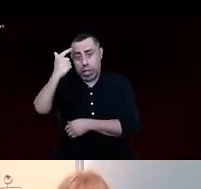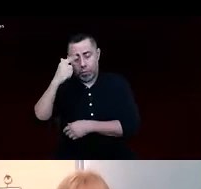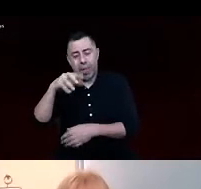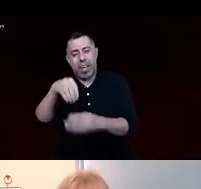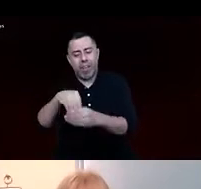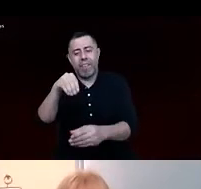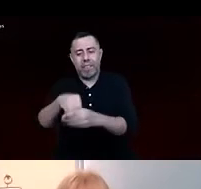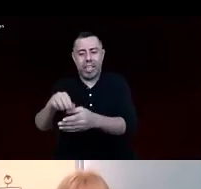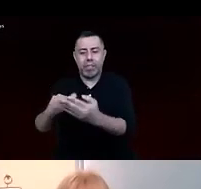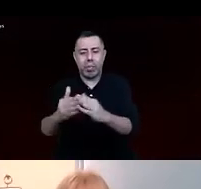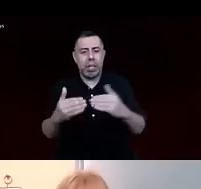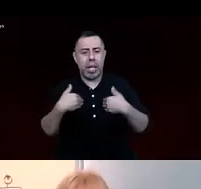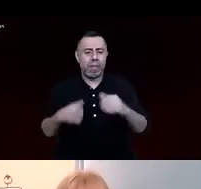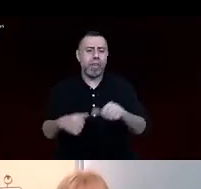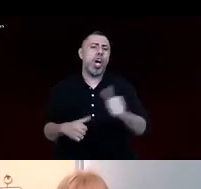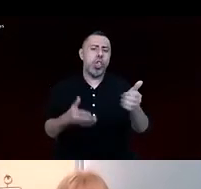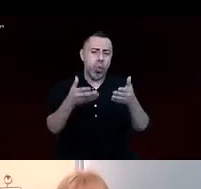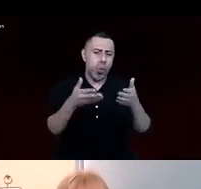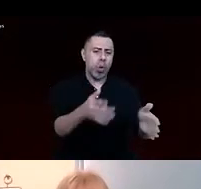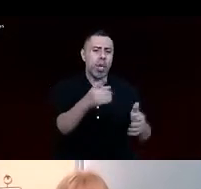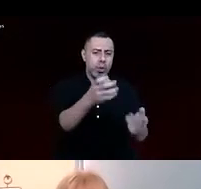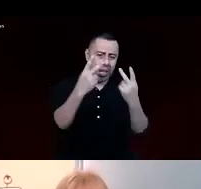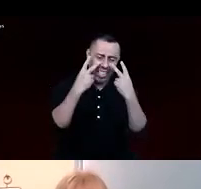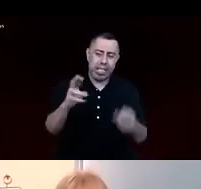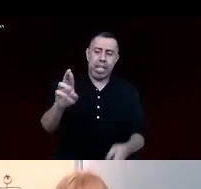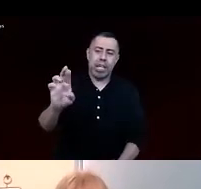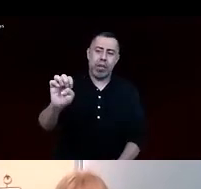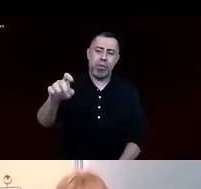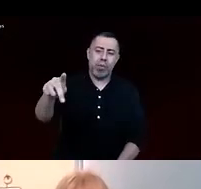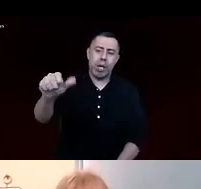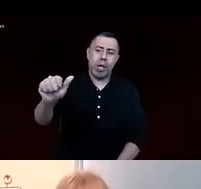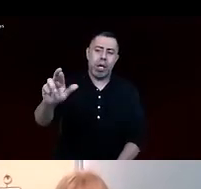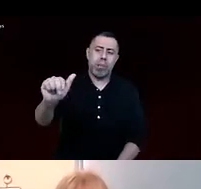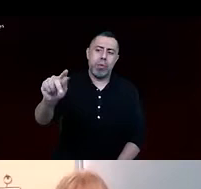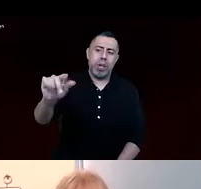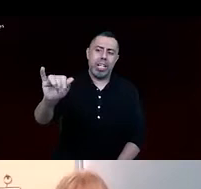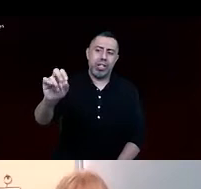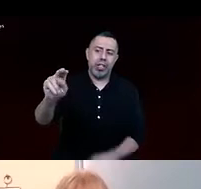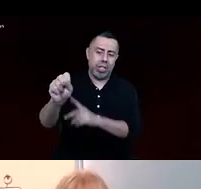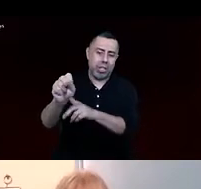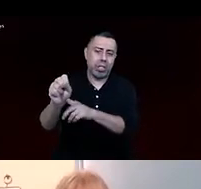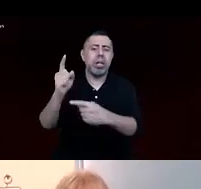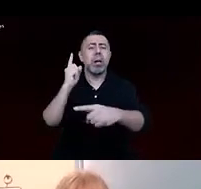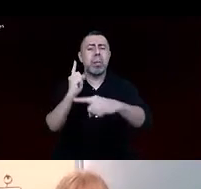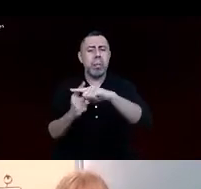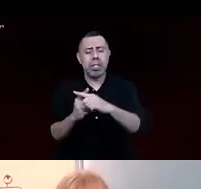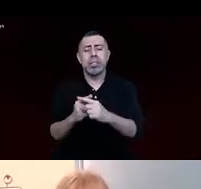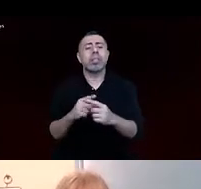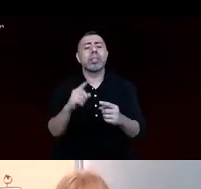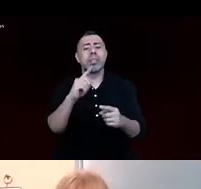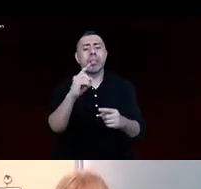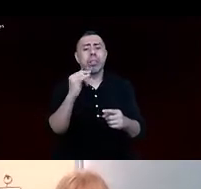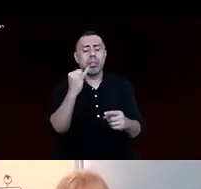see reparations made? And what is disenfranchisement specifically? What